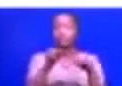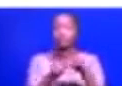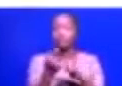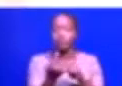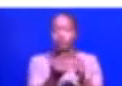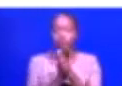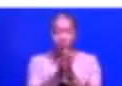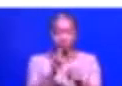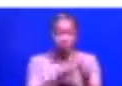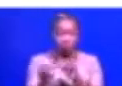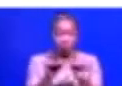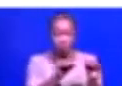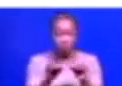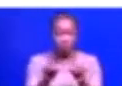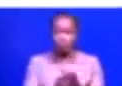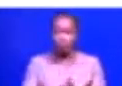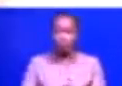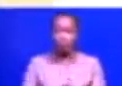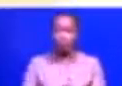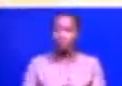story about that movement there.